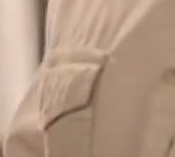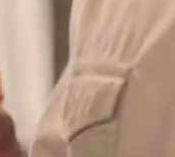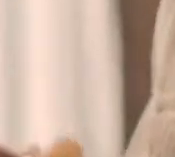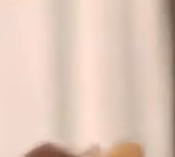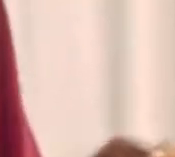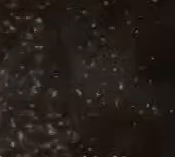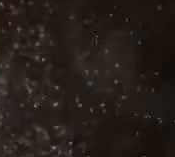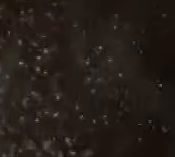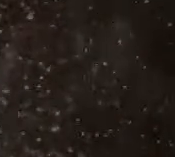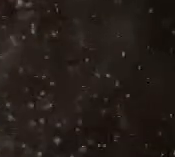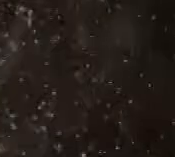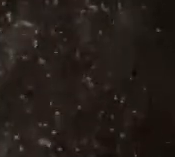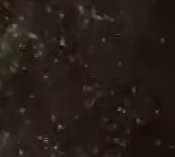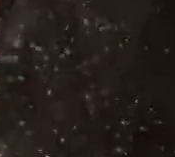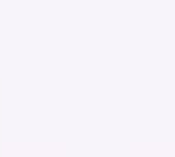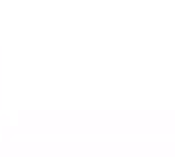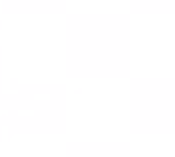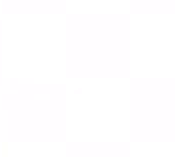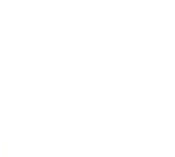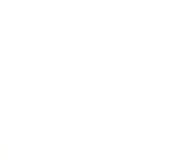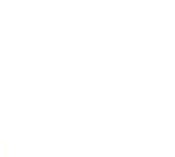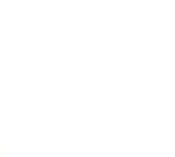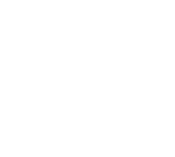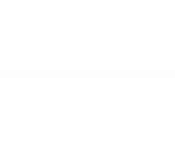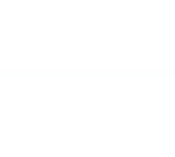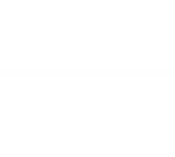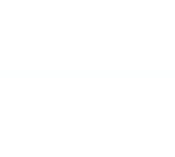Coca-Cola, taste the simple joys.